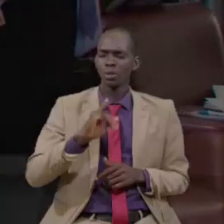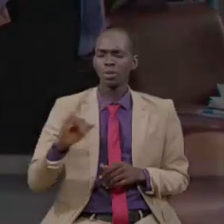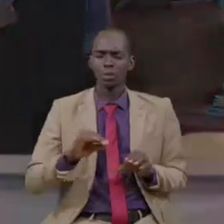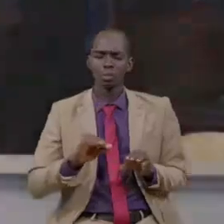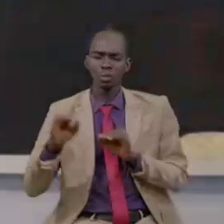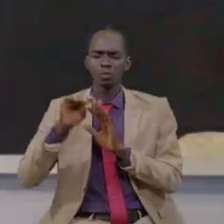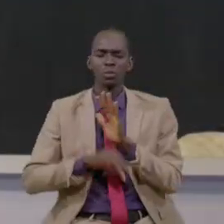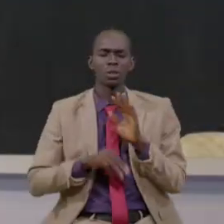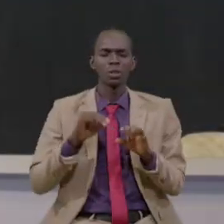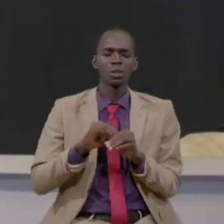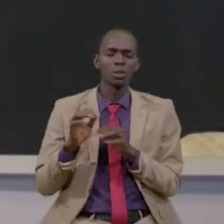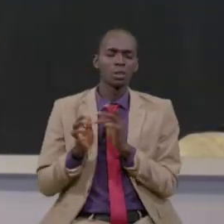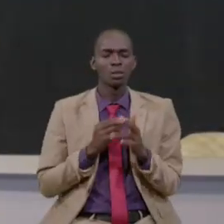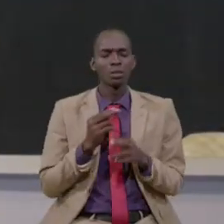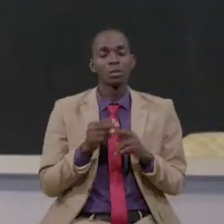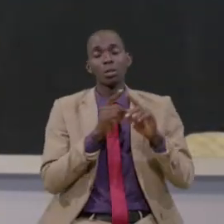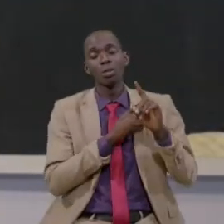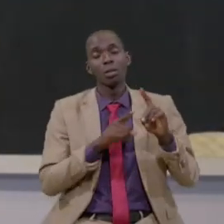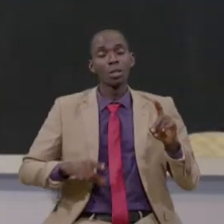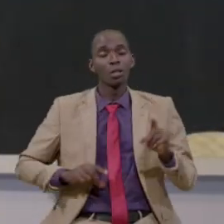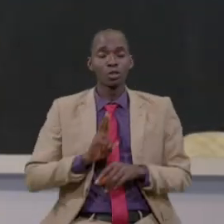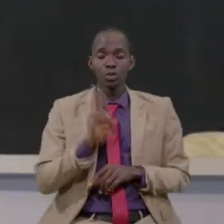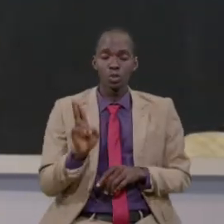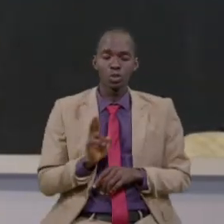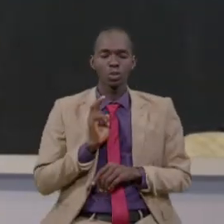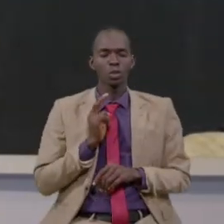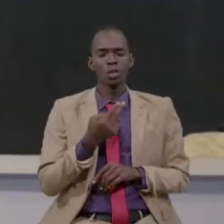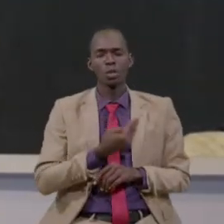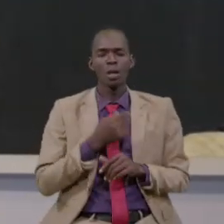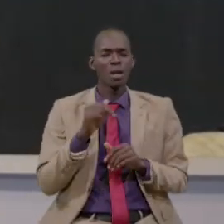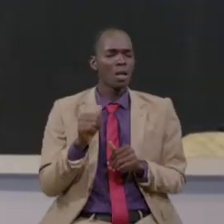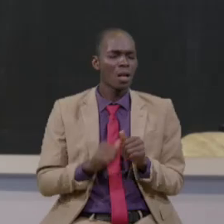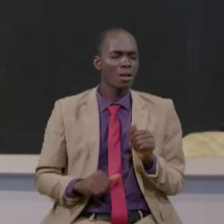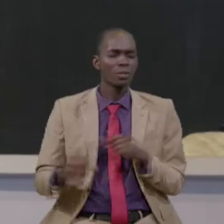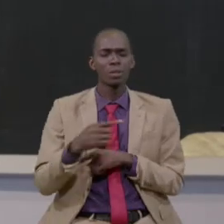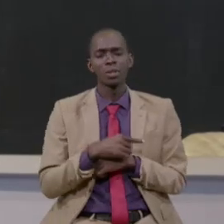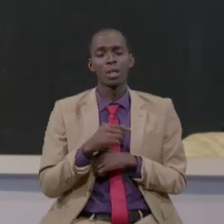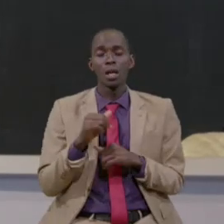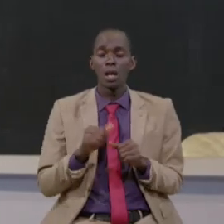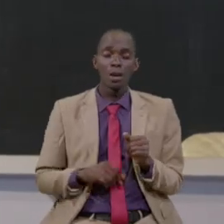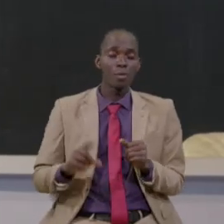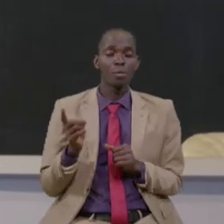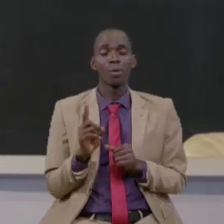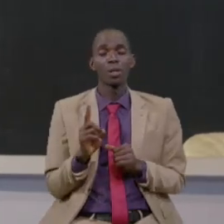Lord, use us any way, every way, anywhere.